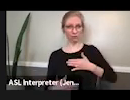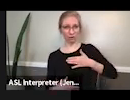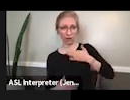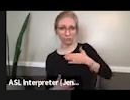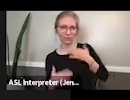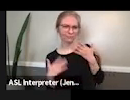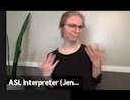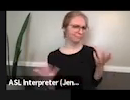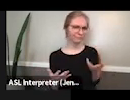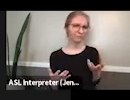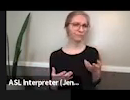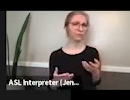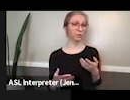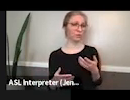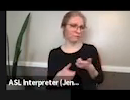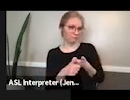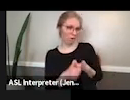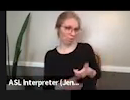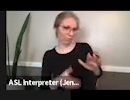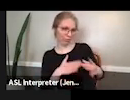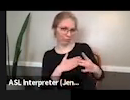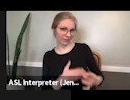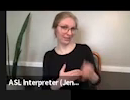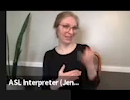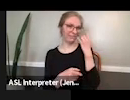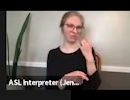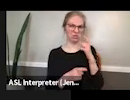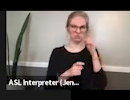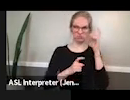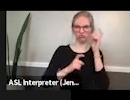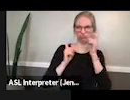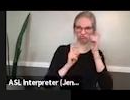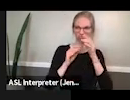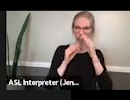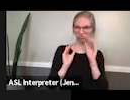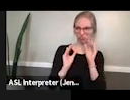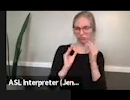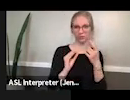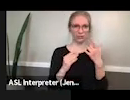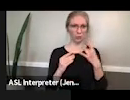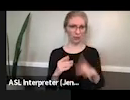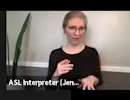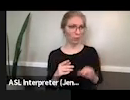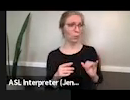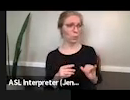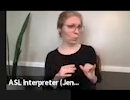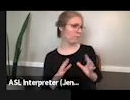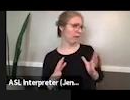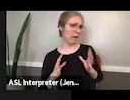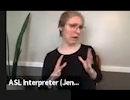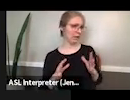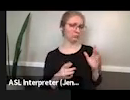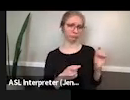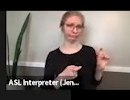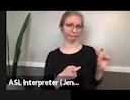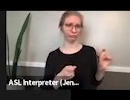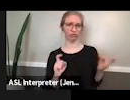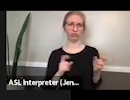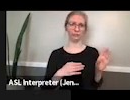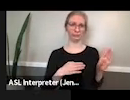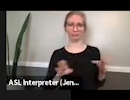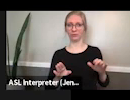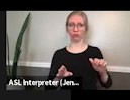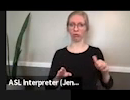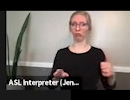oh, you don't like that when he's scowling and you don't like that. Let's do something else. Or if he's